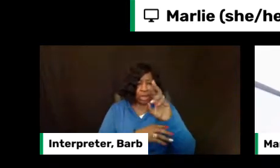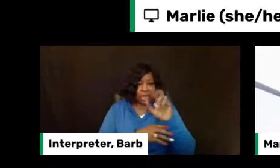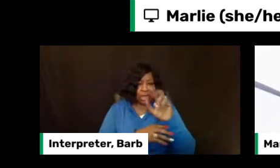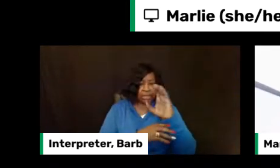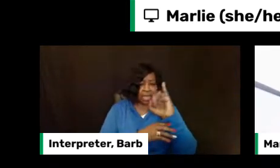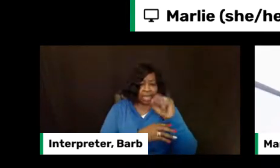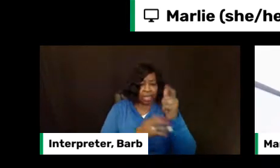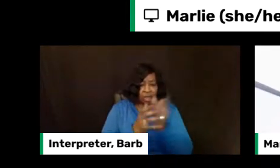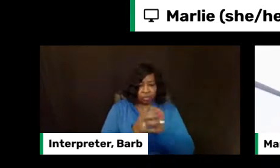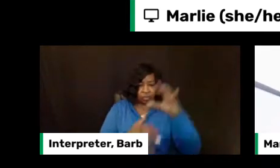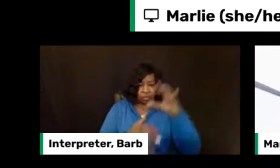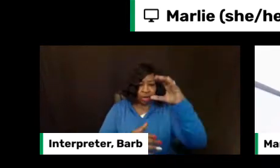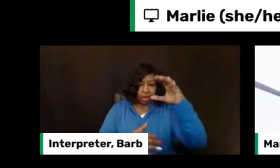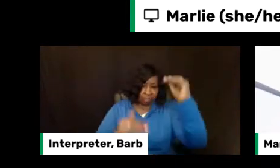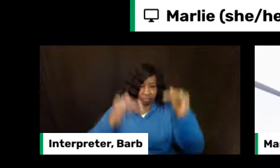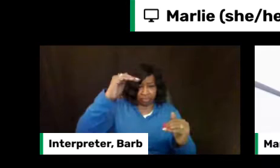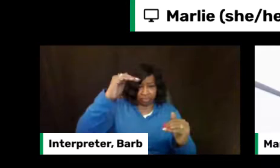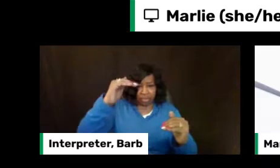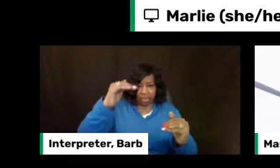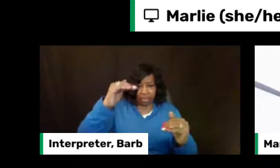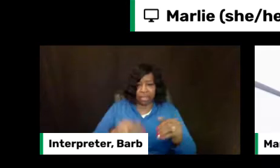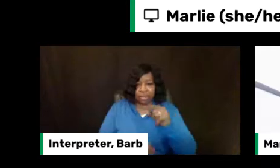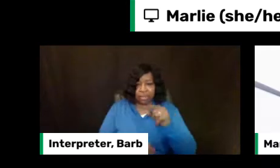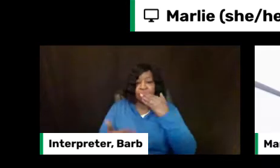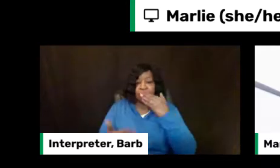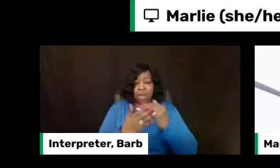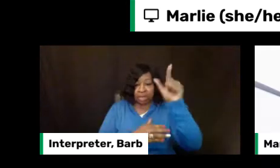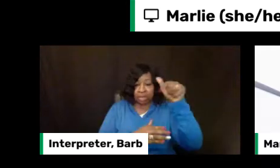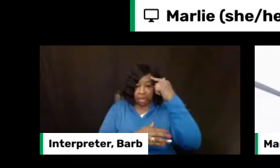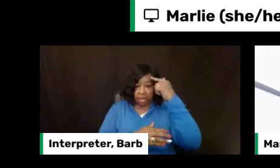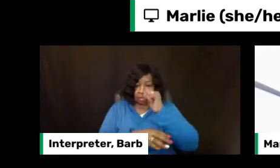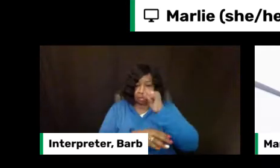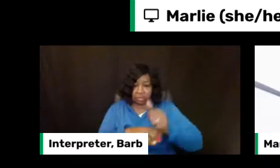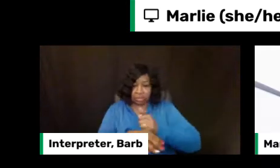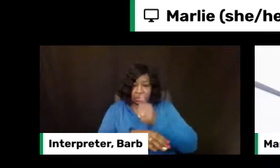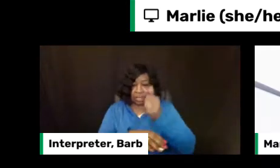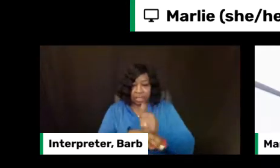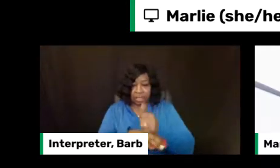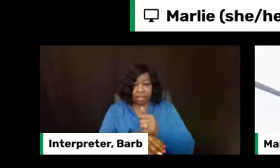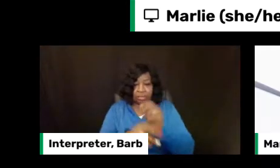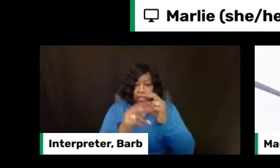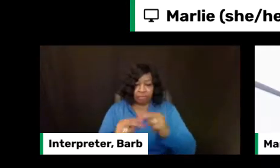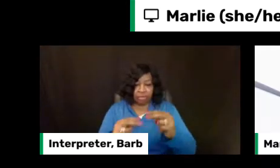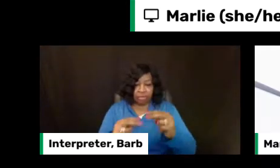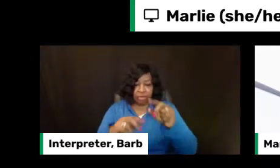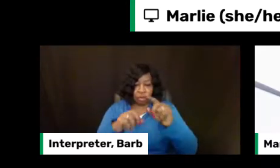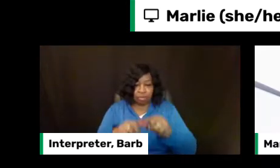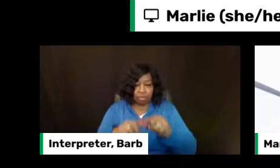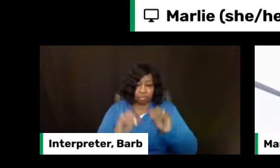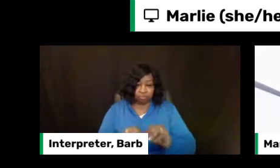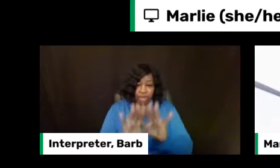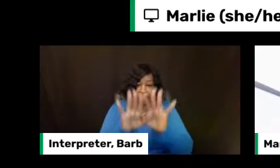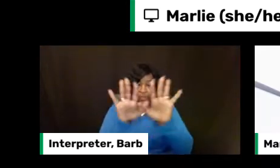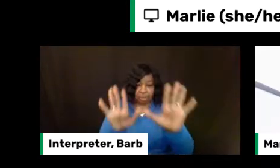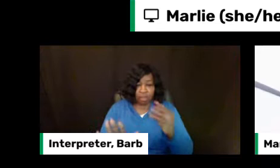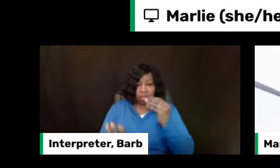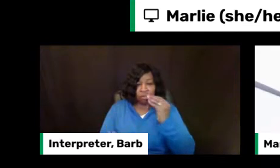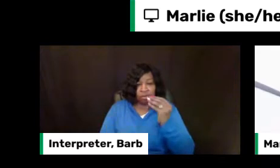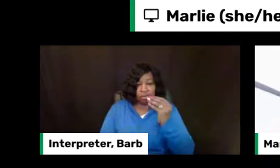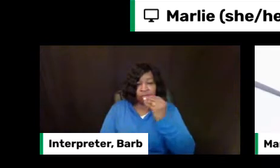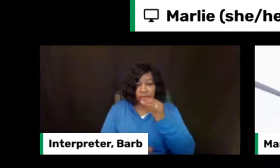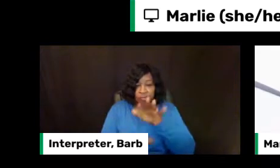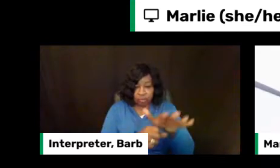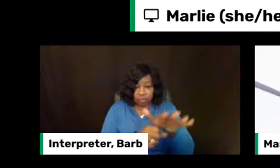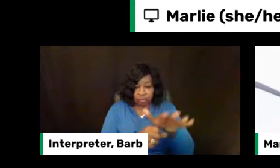good government creates value-based and transparent food supply chain and greater